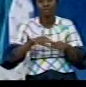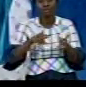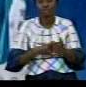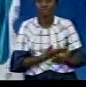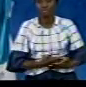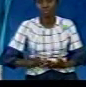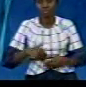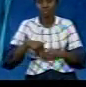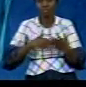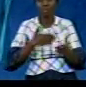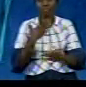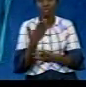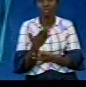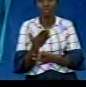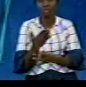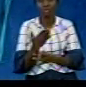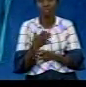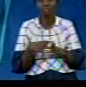he